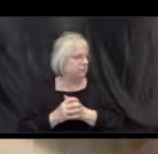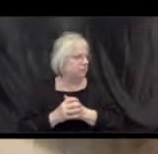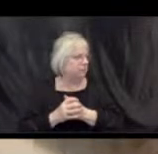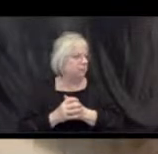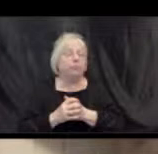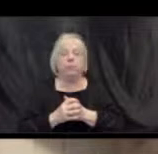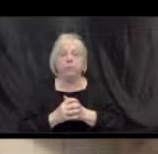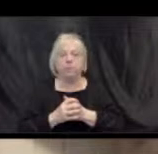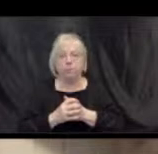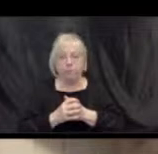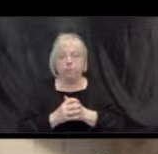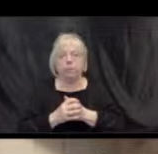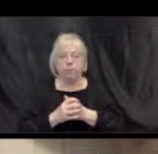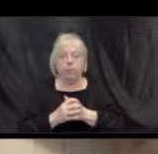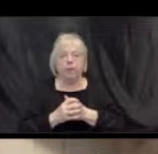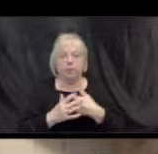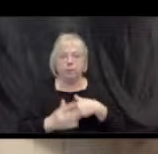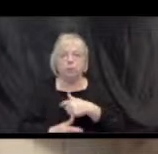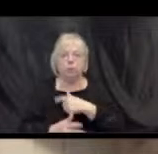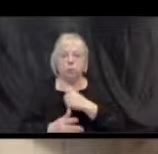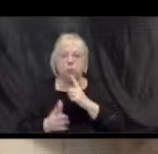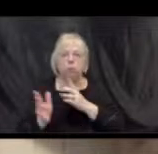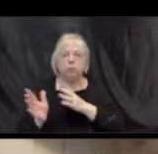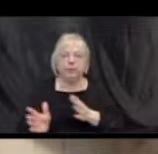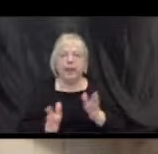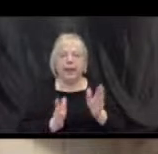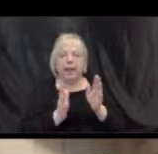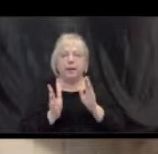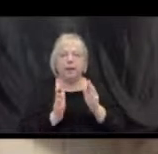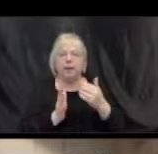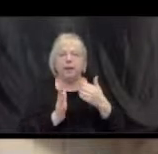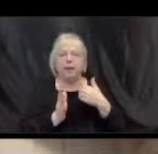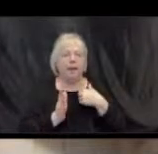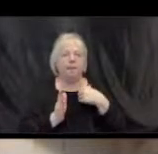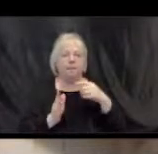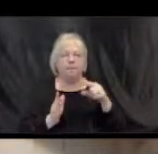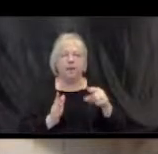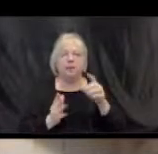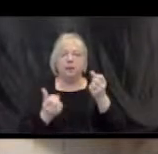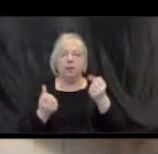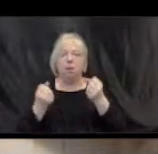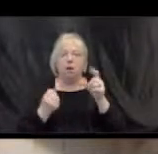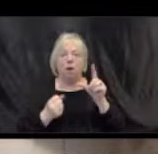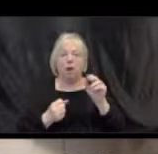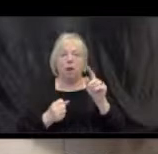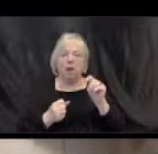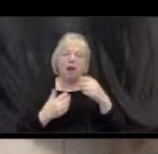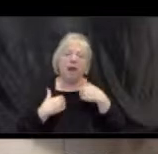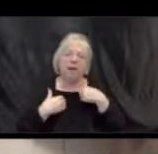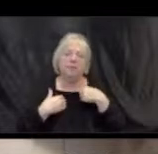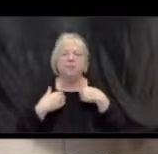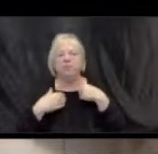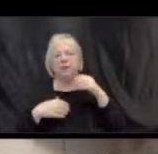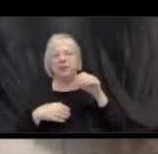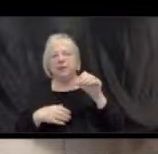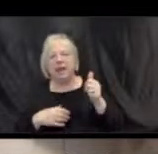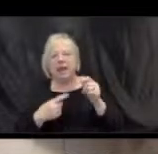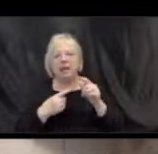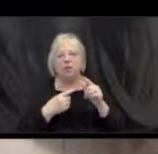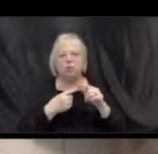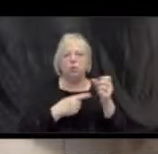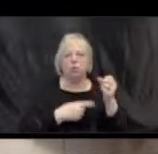We are planning on having this car lot. We want to have 10 to 12 cars for